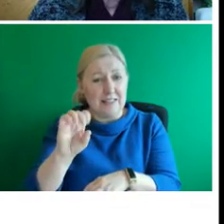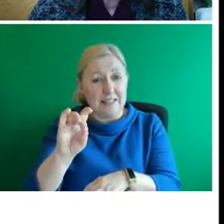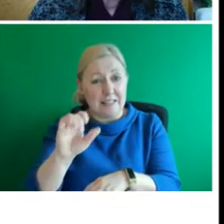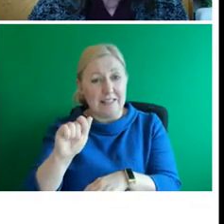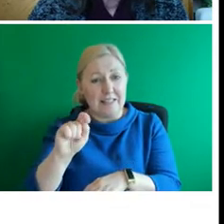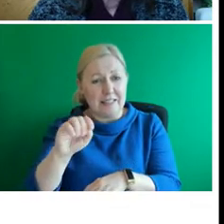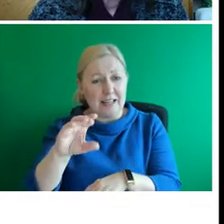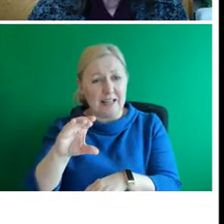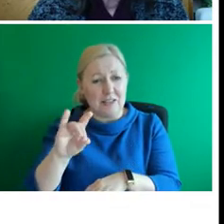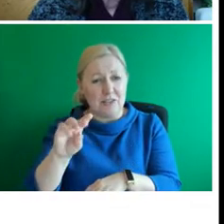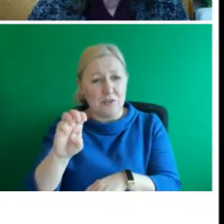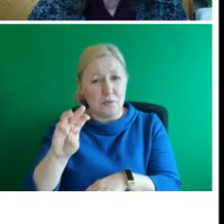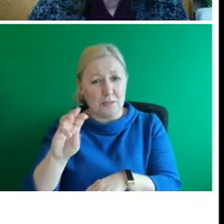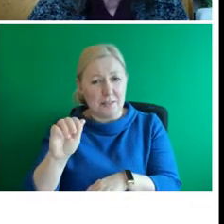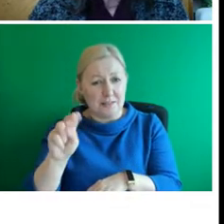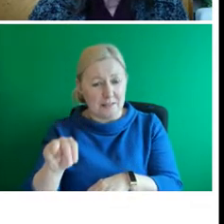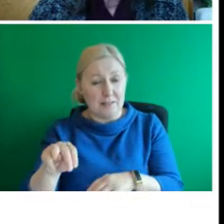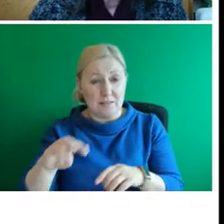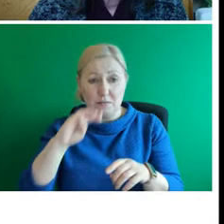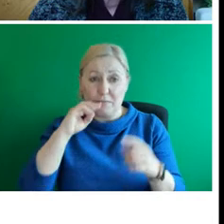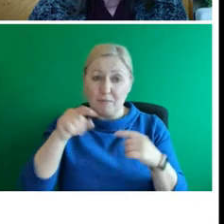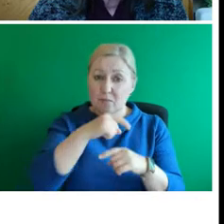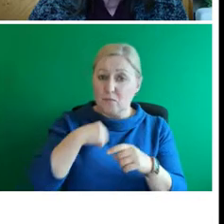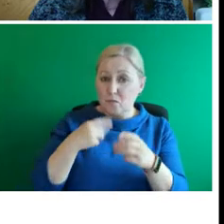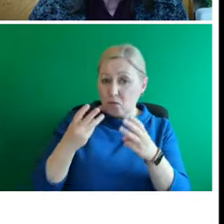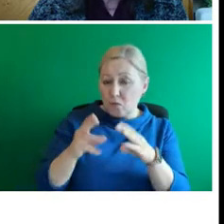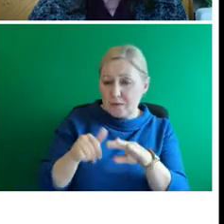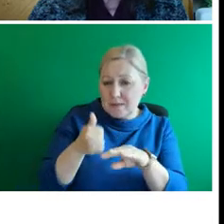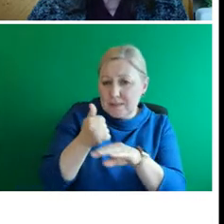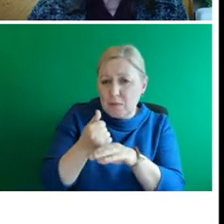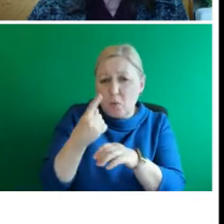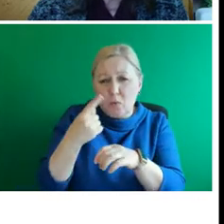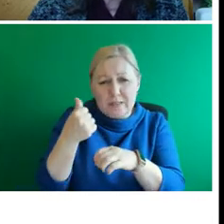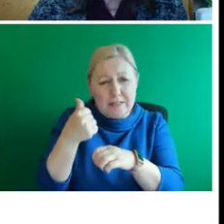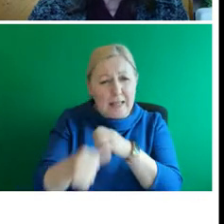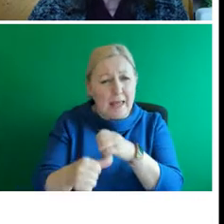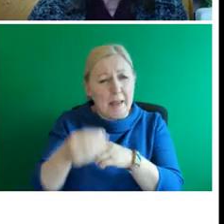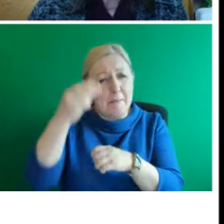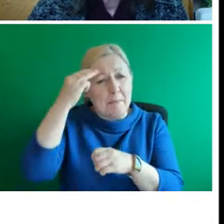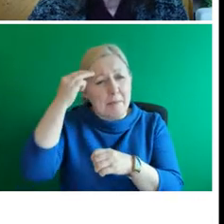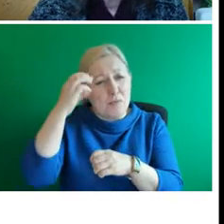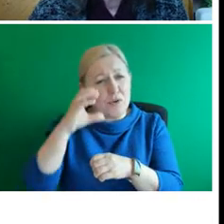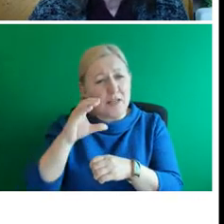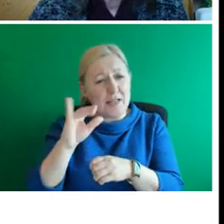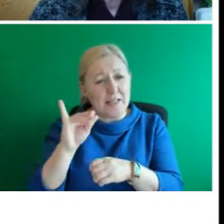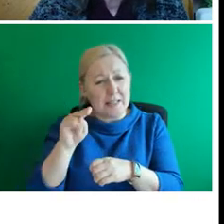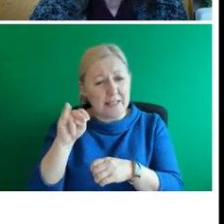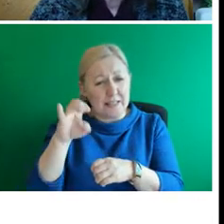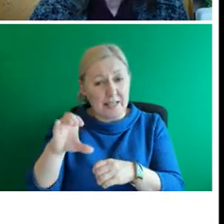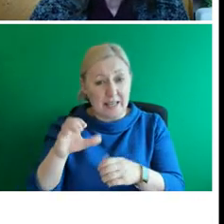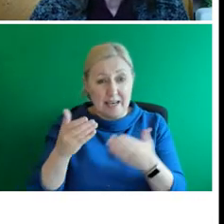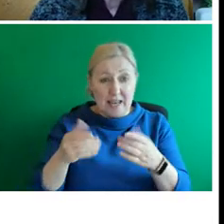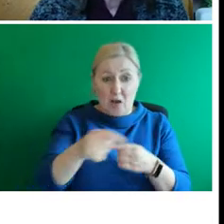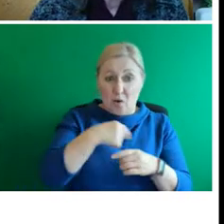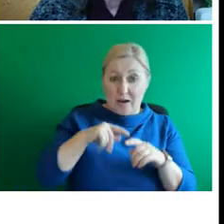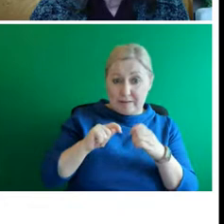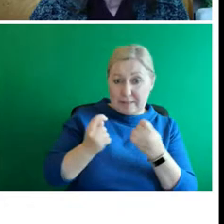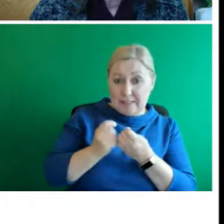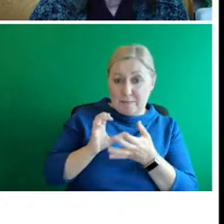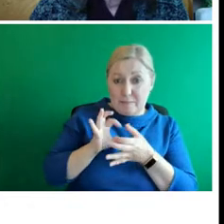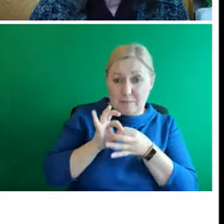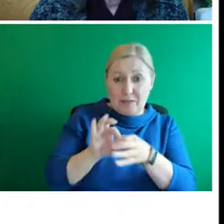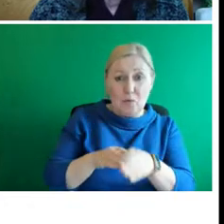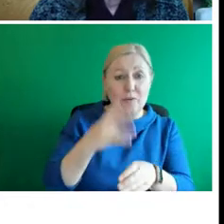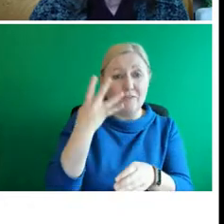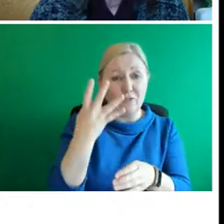memory clinic. And we now work with four primary healthcare teams in Southeast Saskatchewan. And we've adapted this format